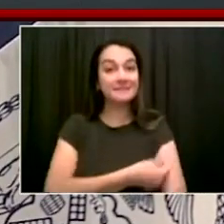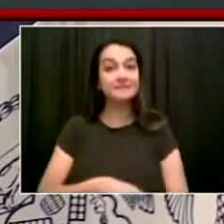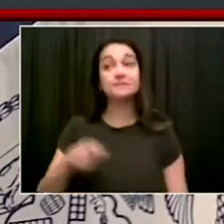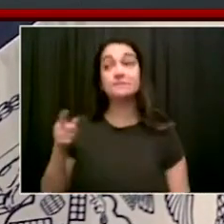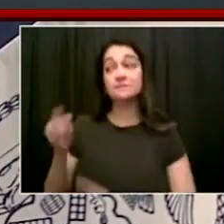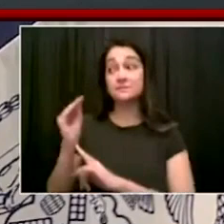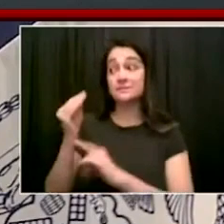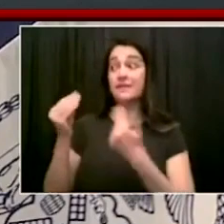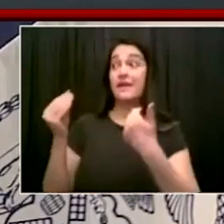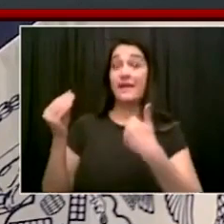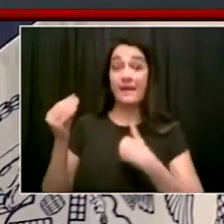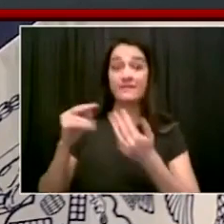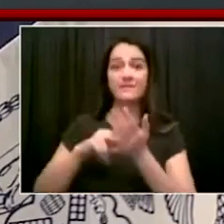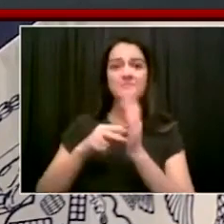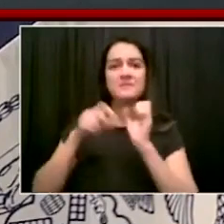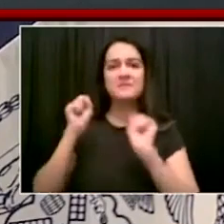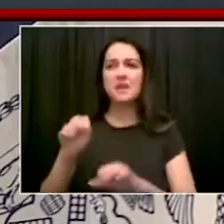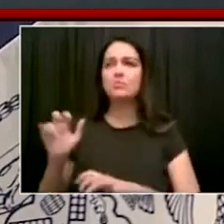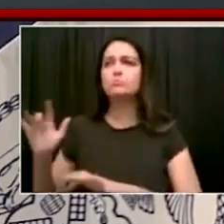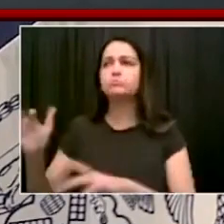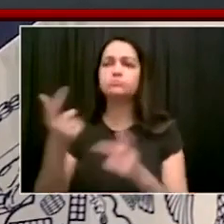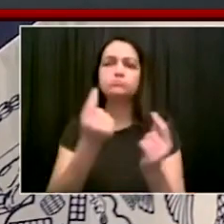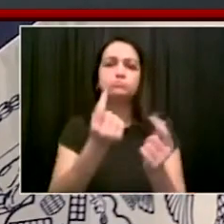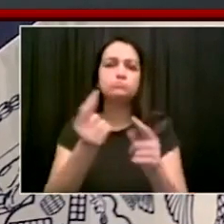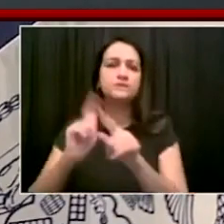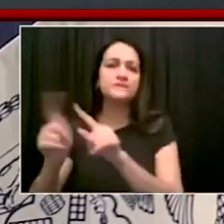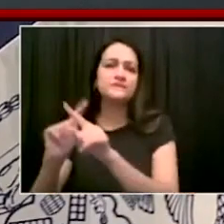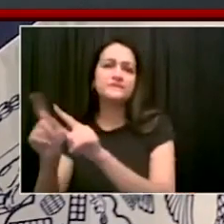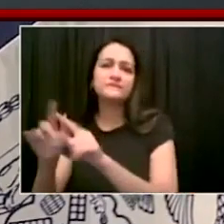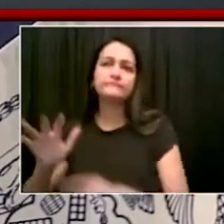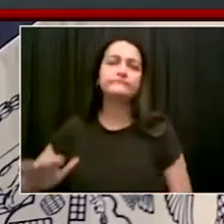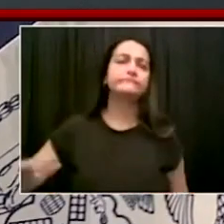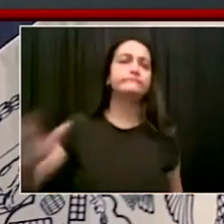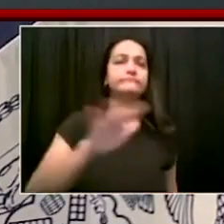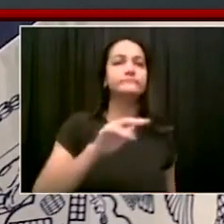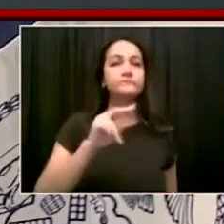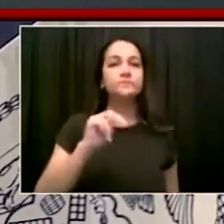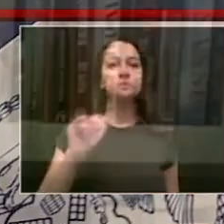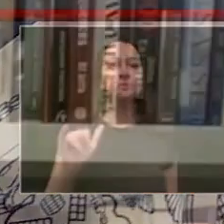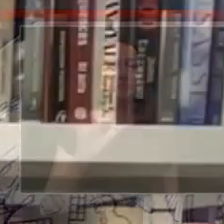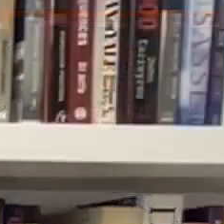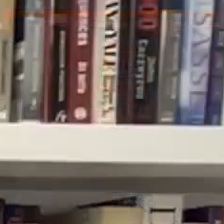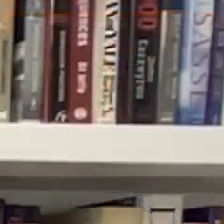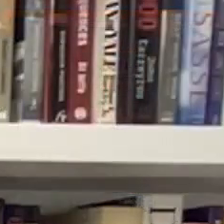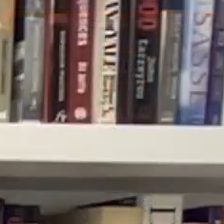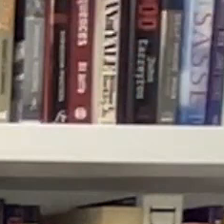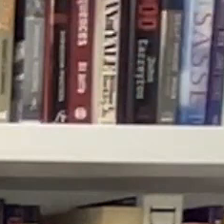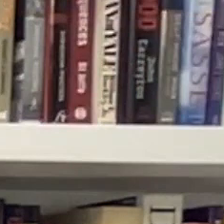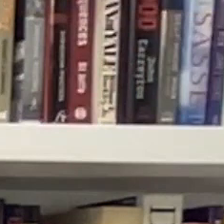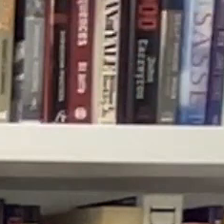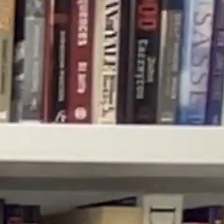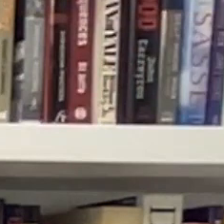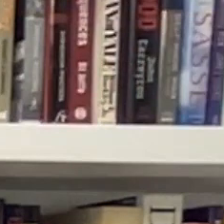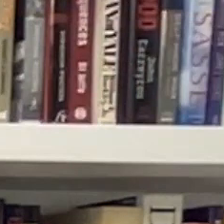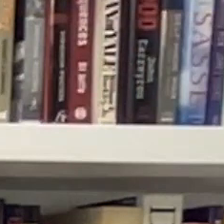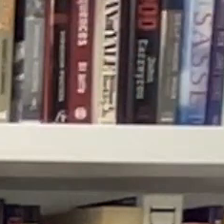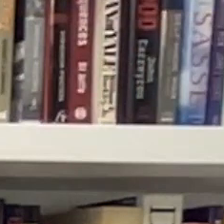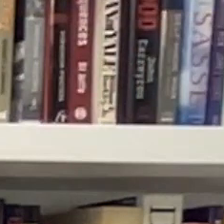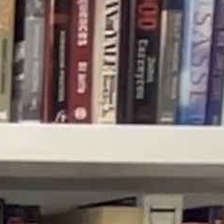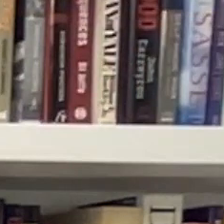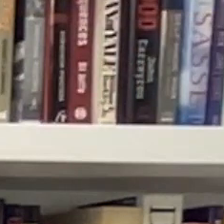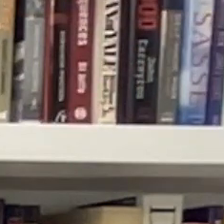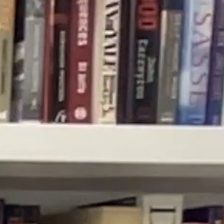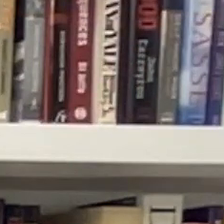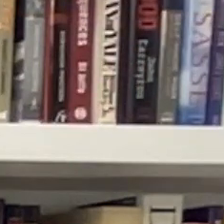But I like that you say he's so super unlikable, because as you know, every time anybody says that about a woman,